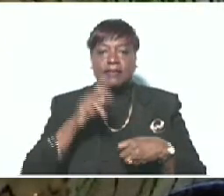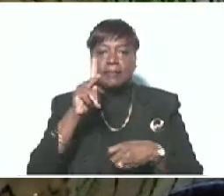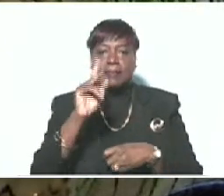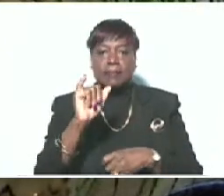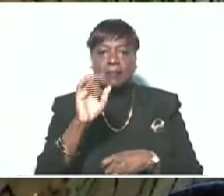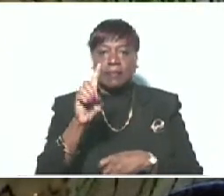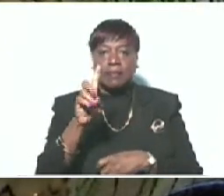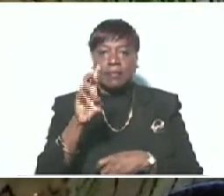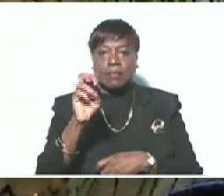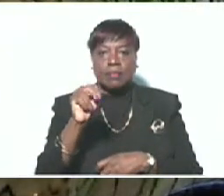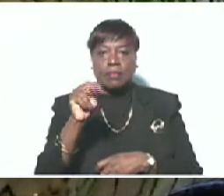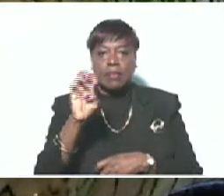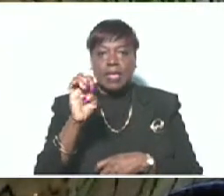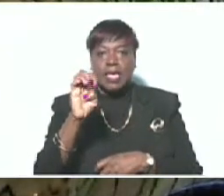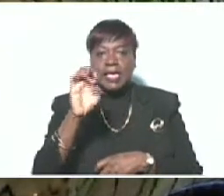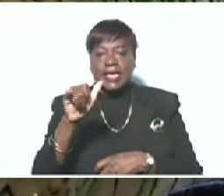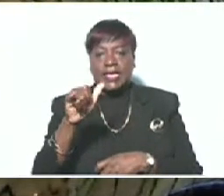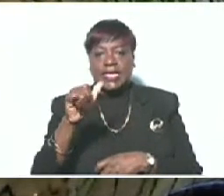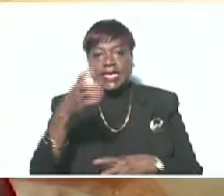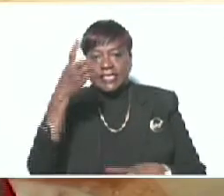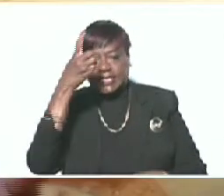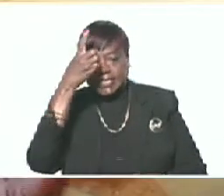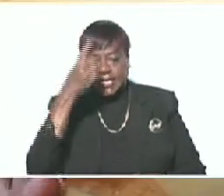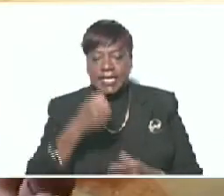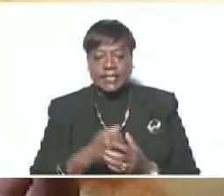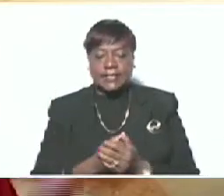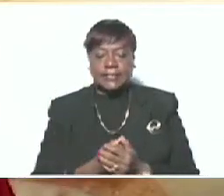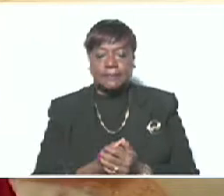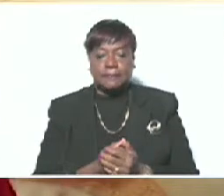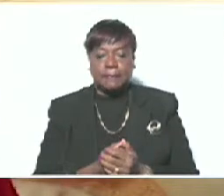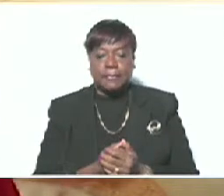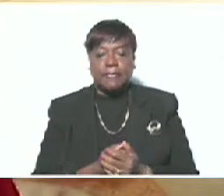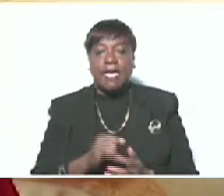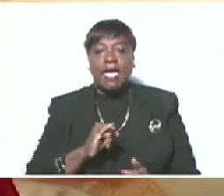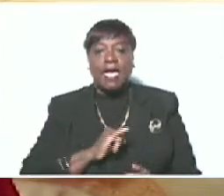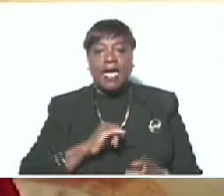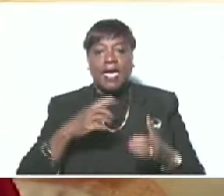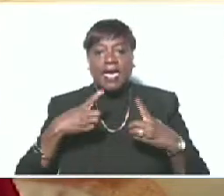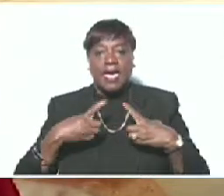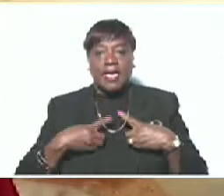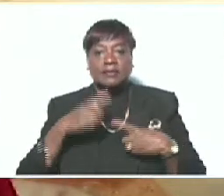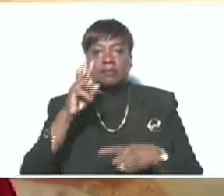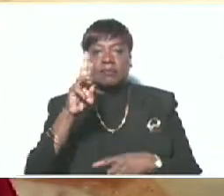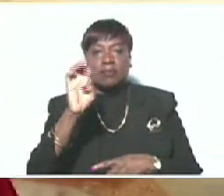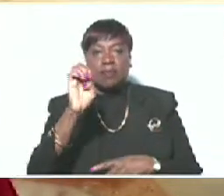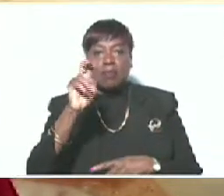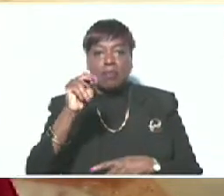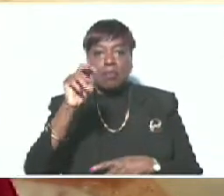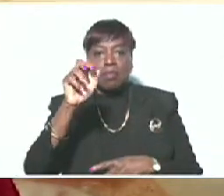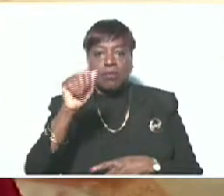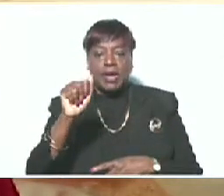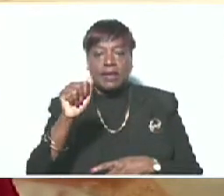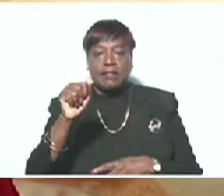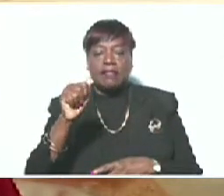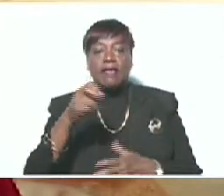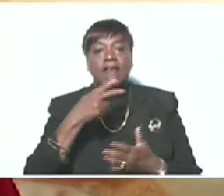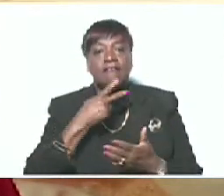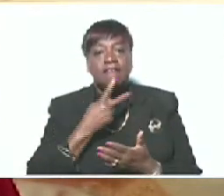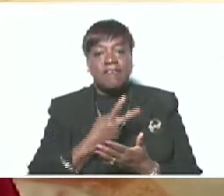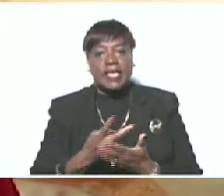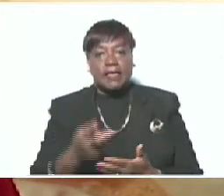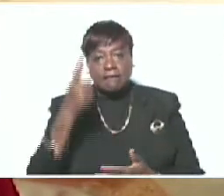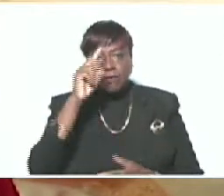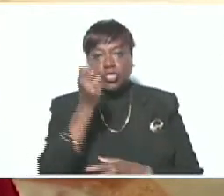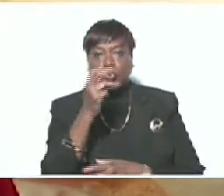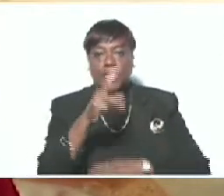her challenges dealing with kidney failure. I had renal failure for about 12 years. The first